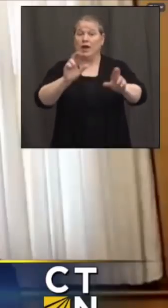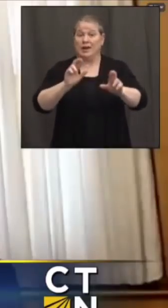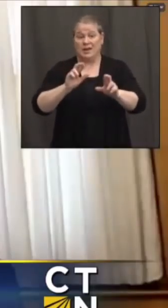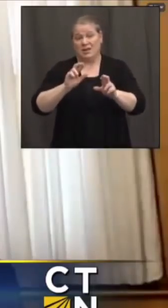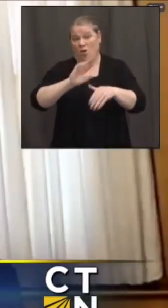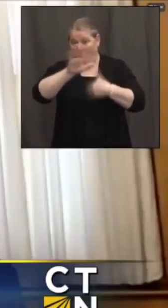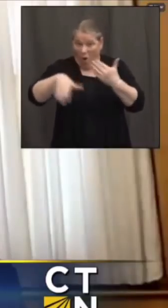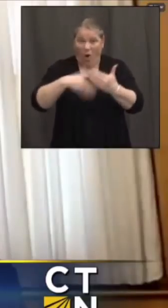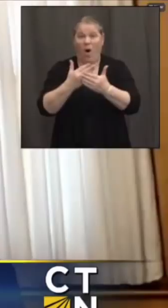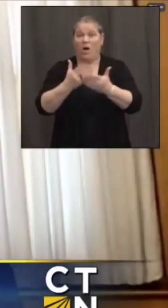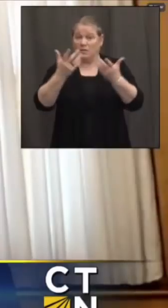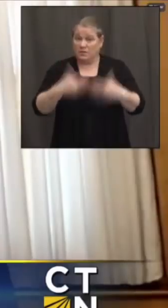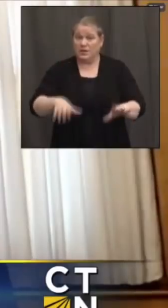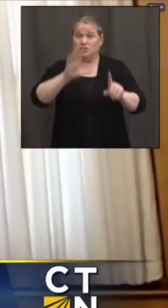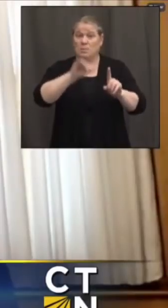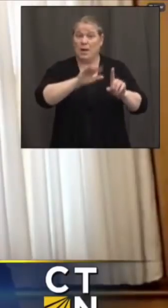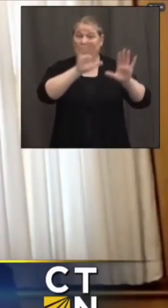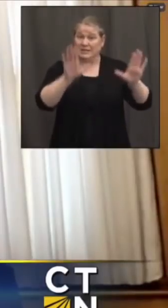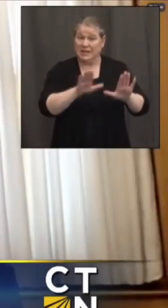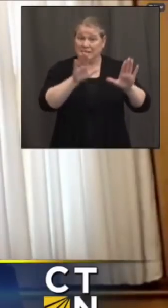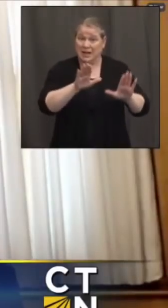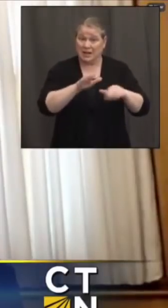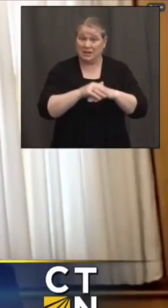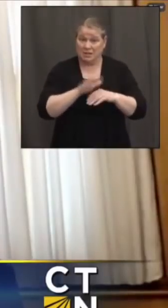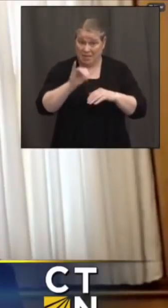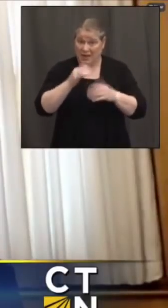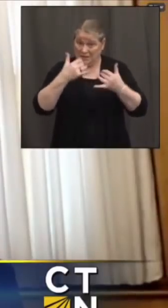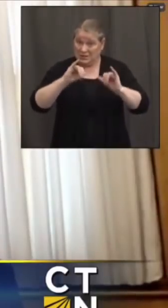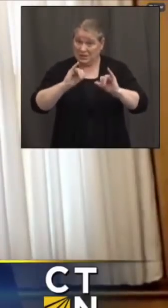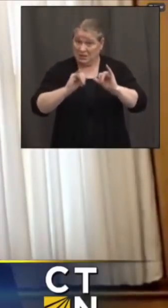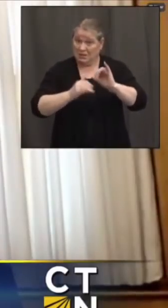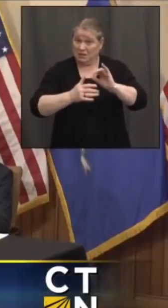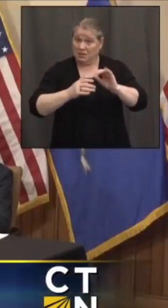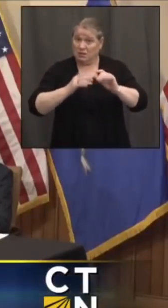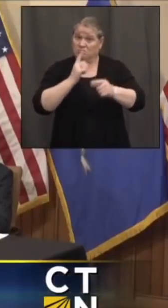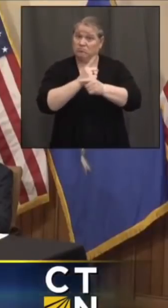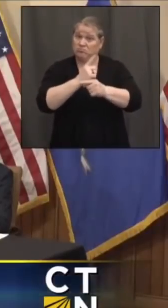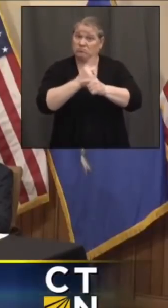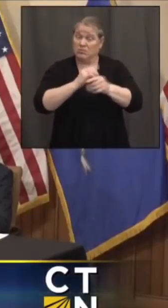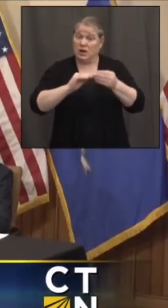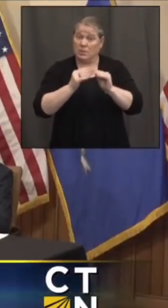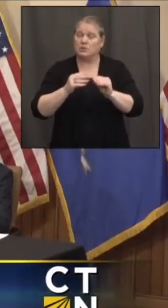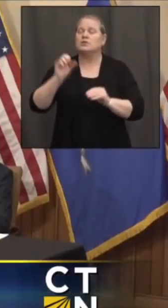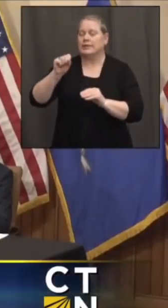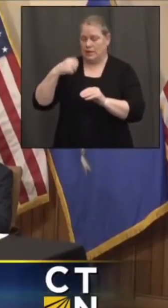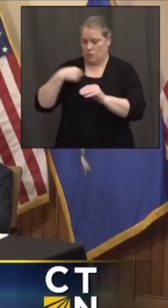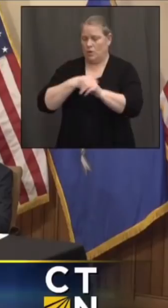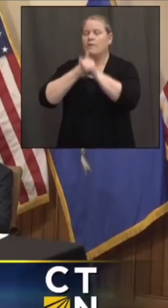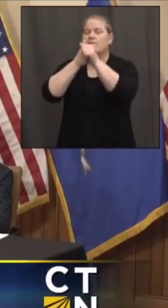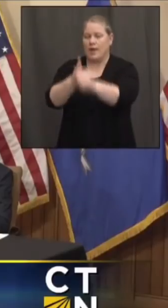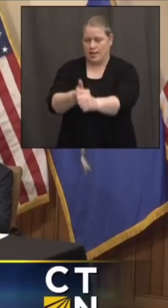to have storm-canceled appointments caught up by the end of the weekend. Sounds good. Thank you very much.